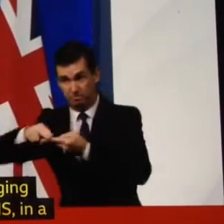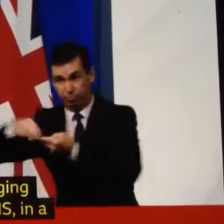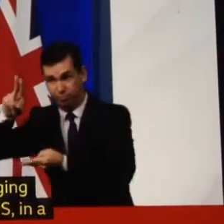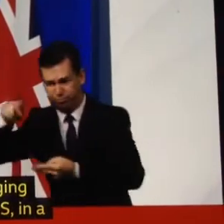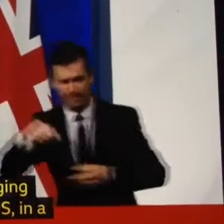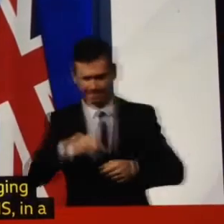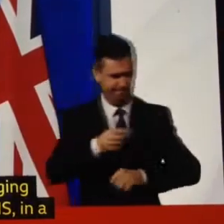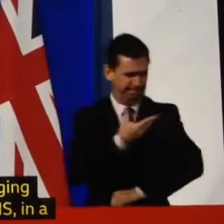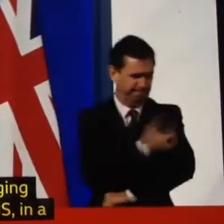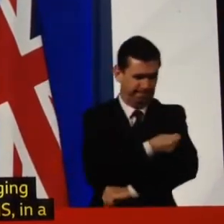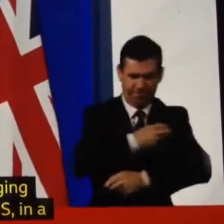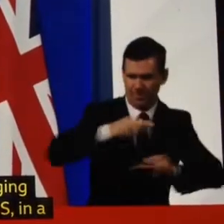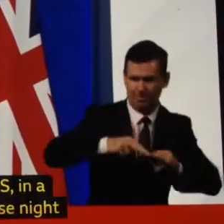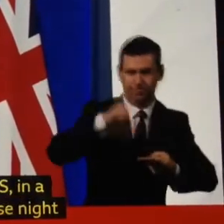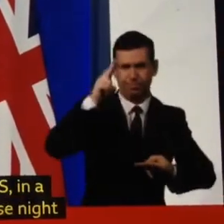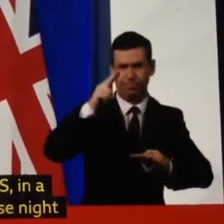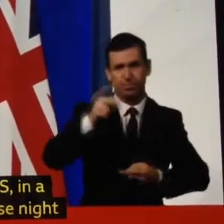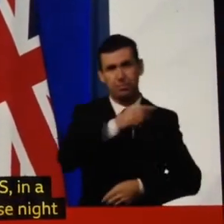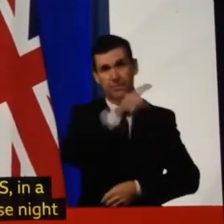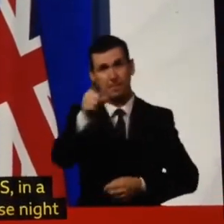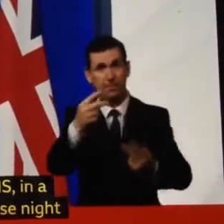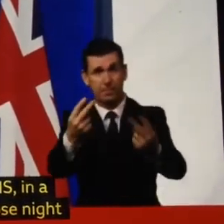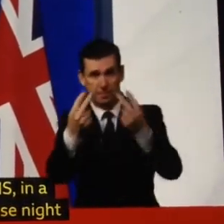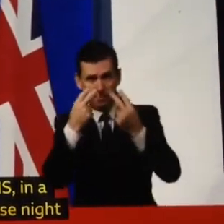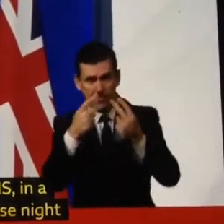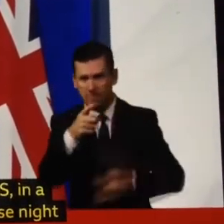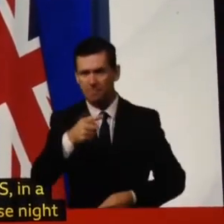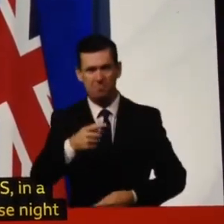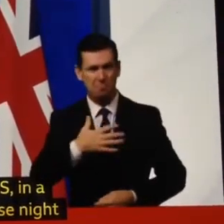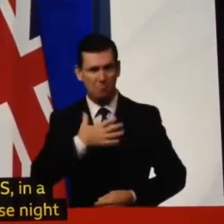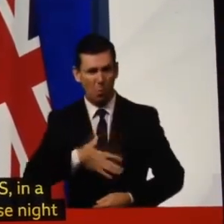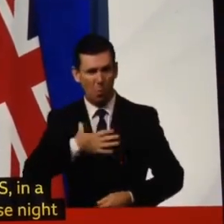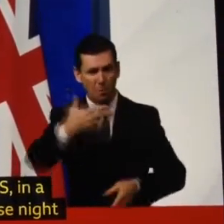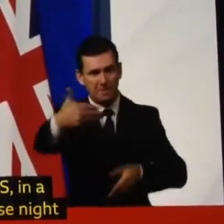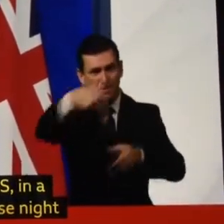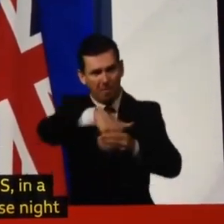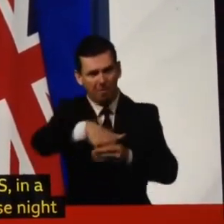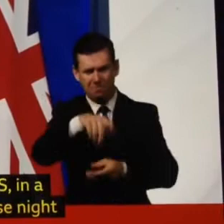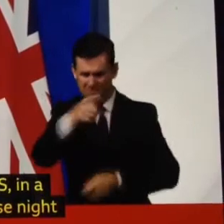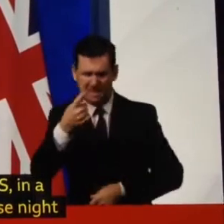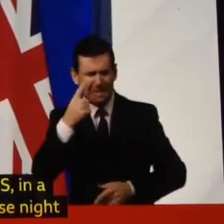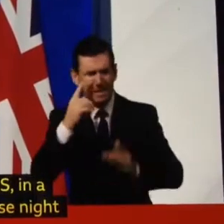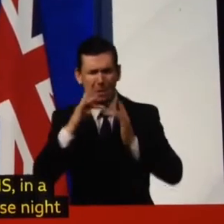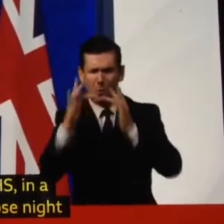And if you're watching this and you want to get involved, just visit the website